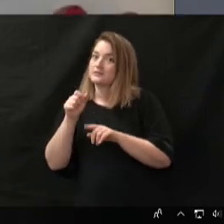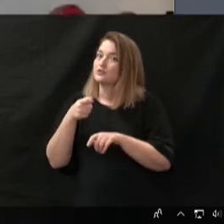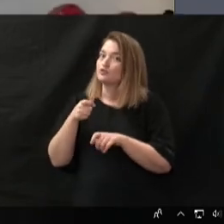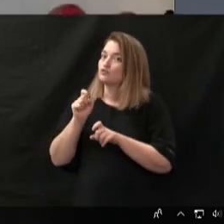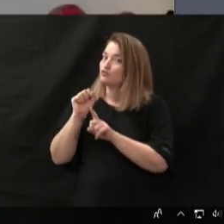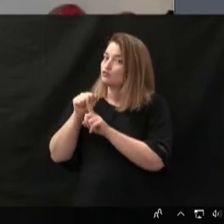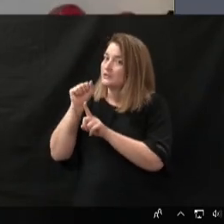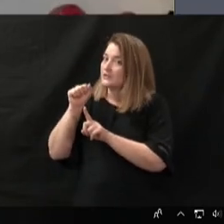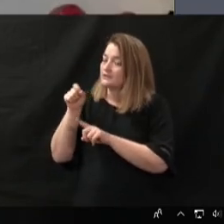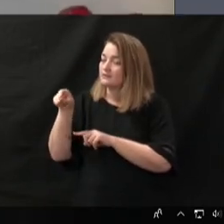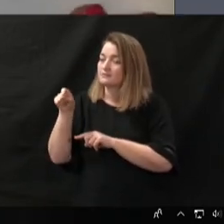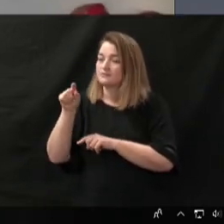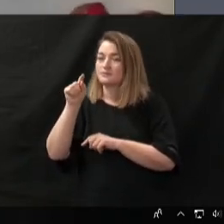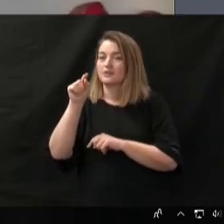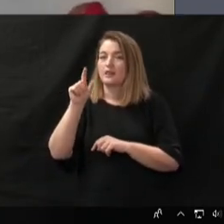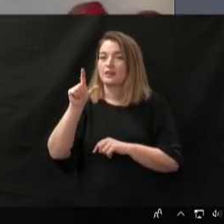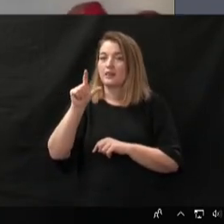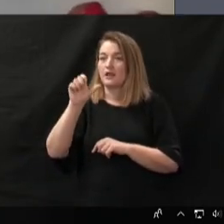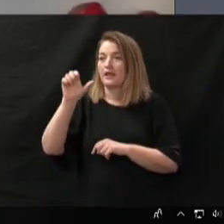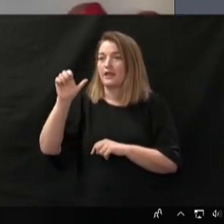it.